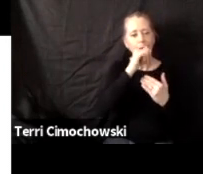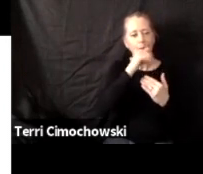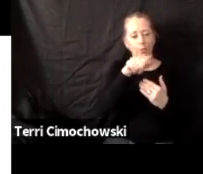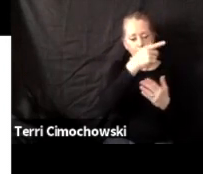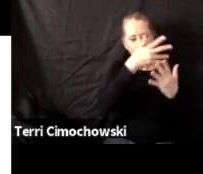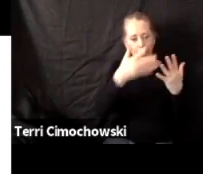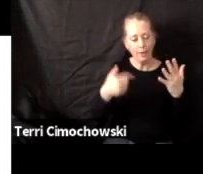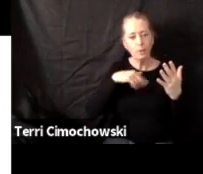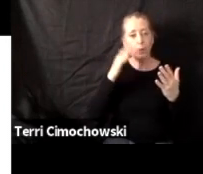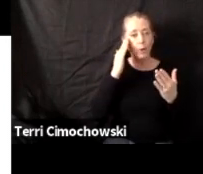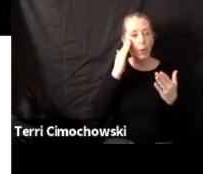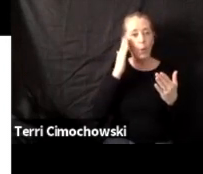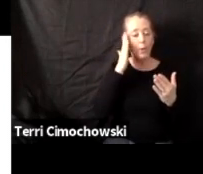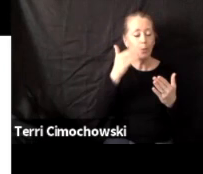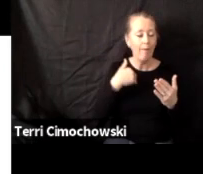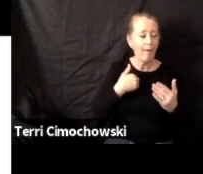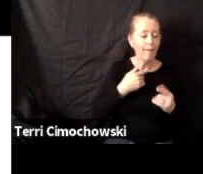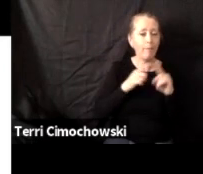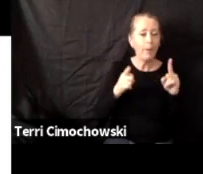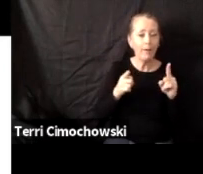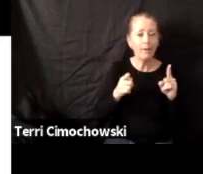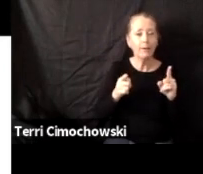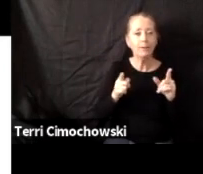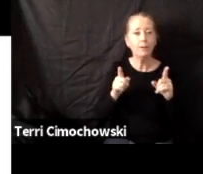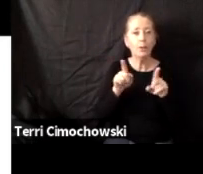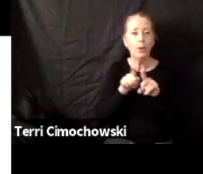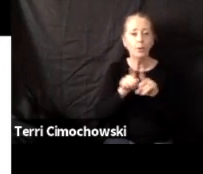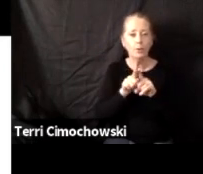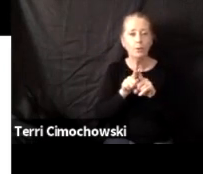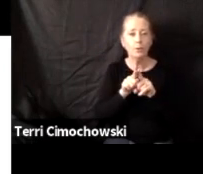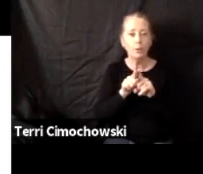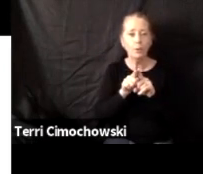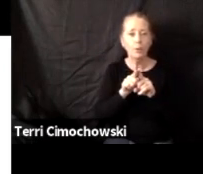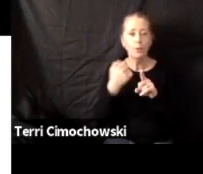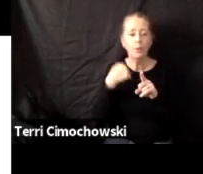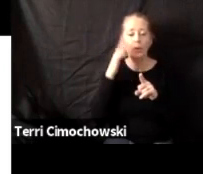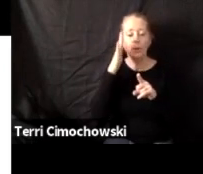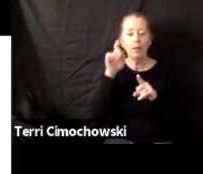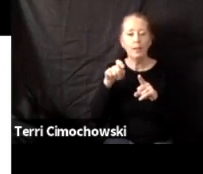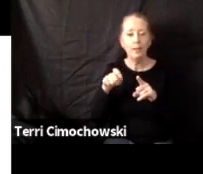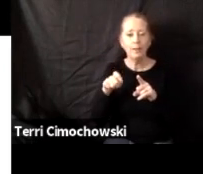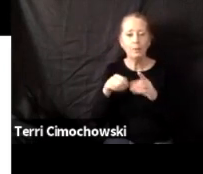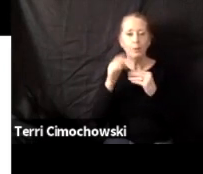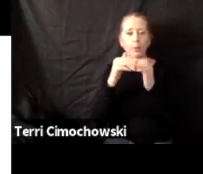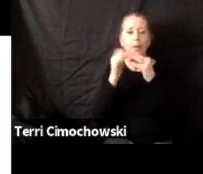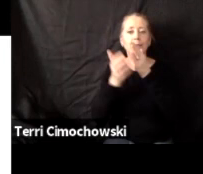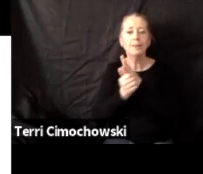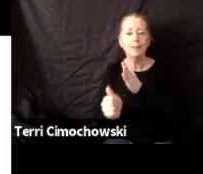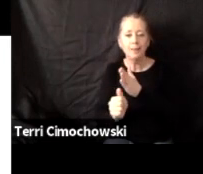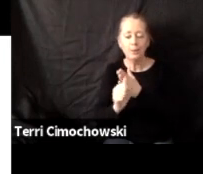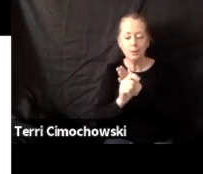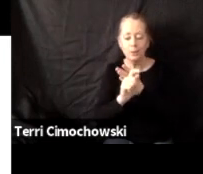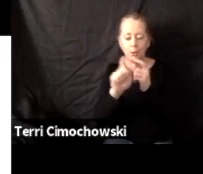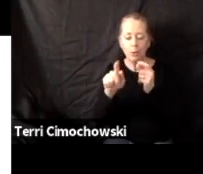they may come with, but they also are things that we absolutely are going to have to build skills around. So that will be an